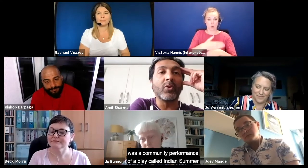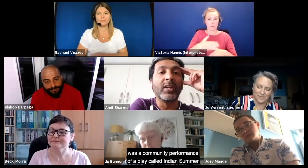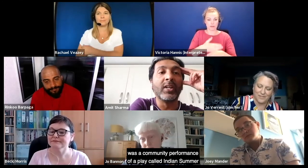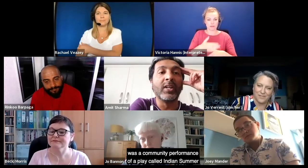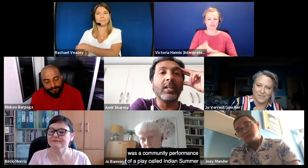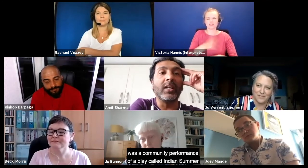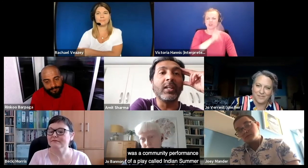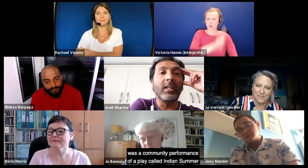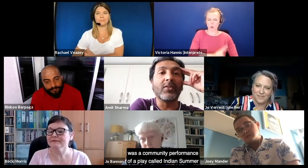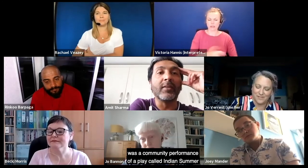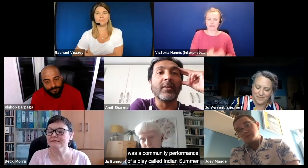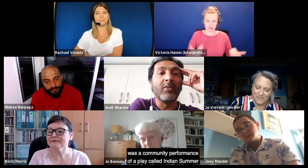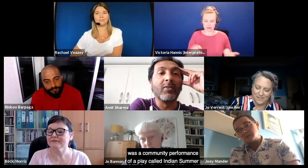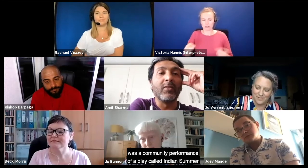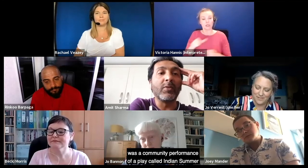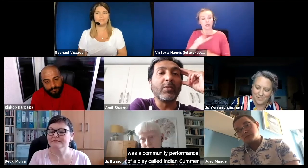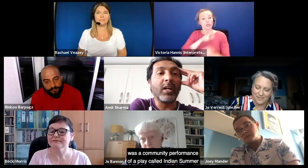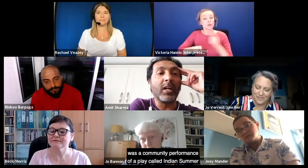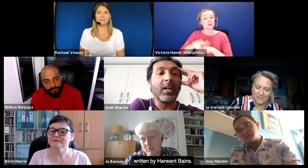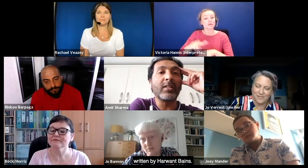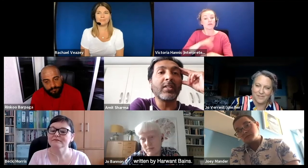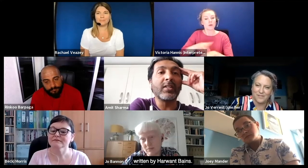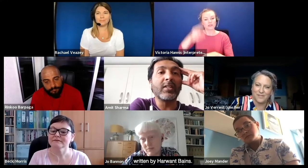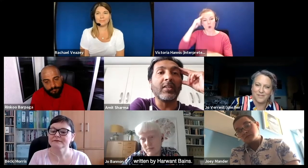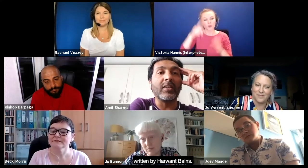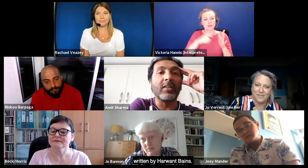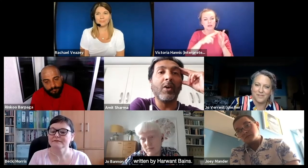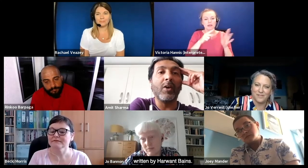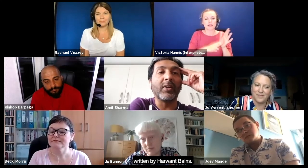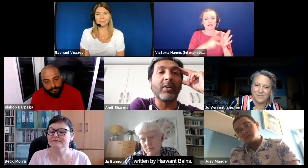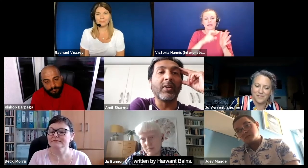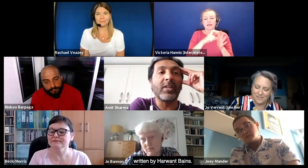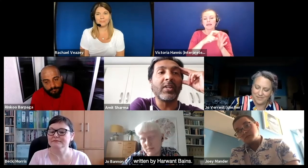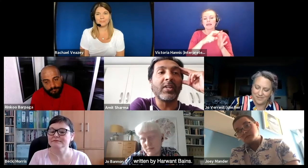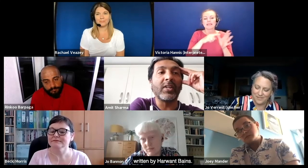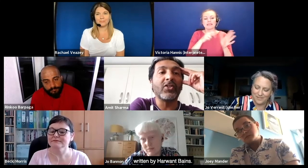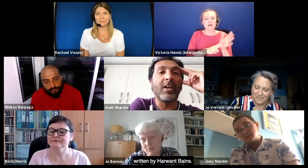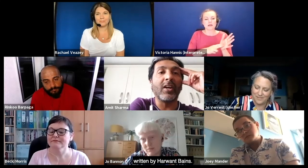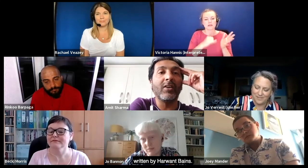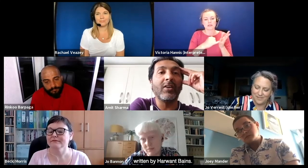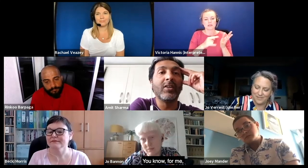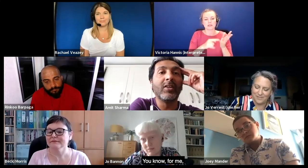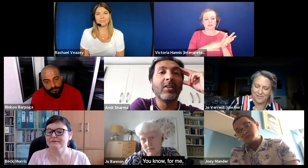community performance of a play called Indian Summer, written by Harwant Baines. Harwant spelled